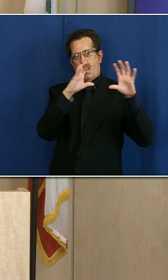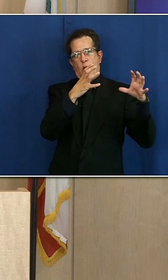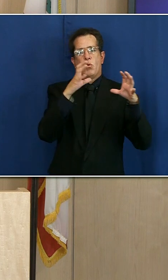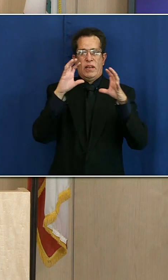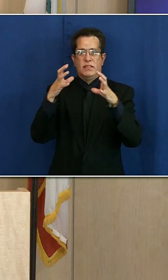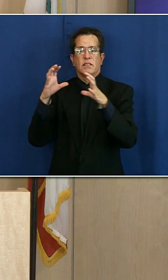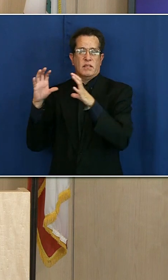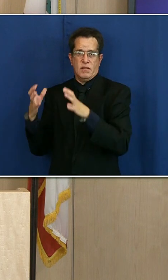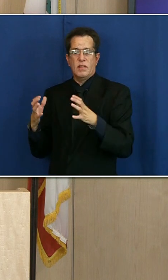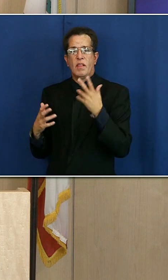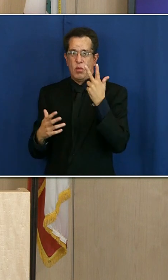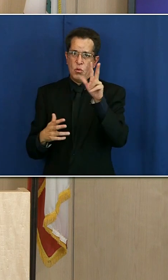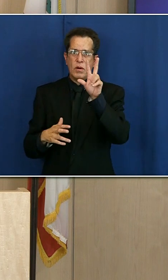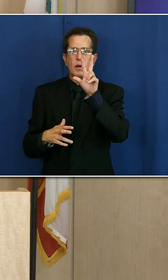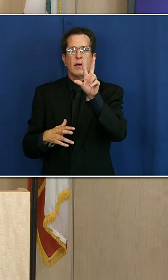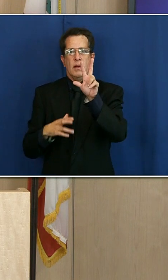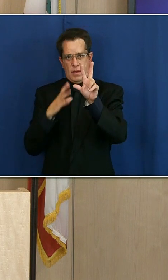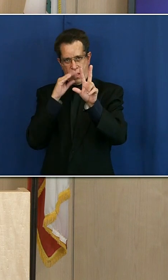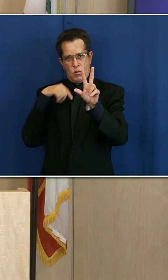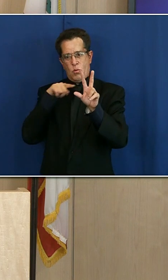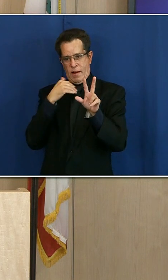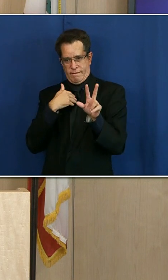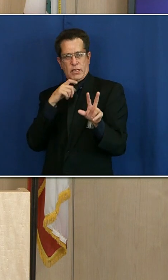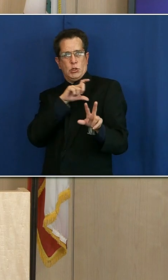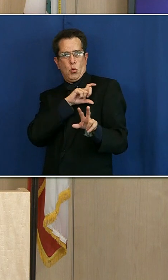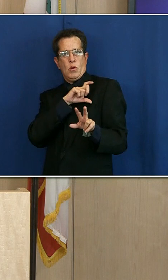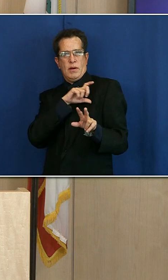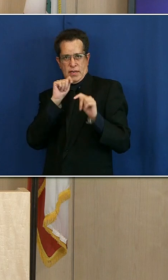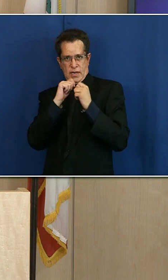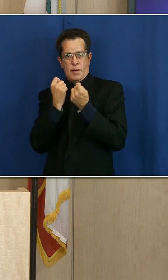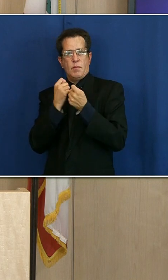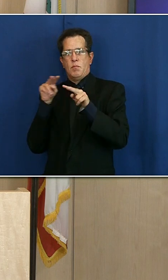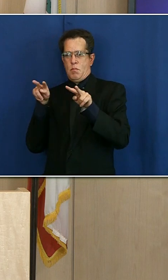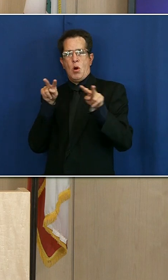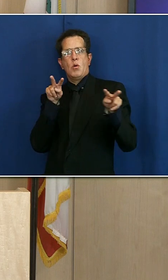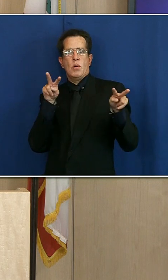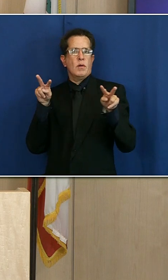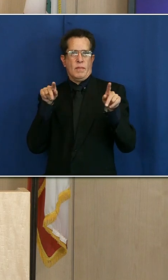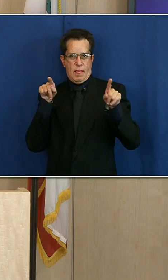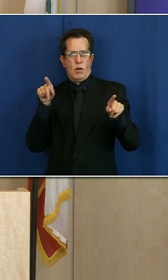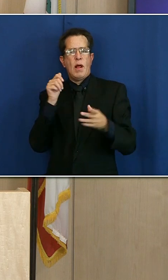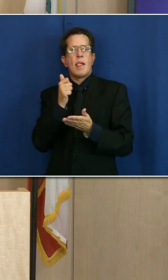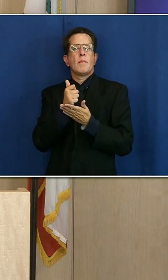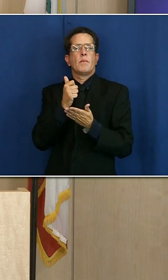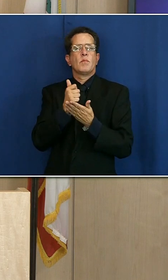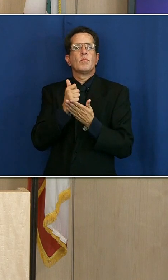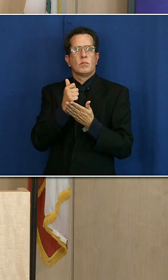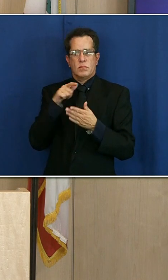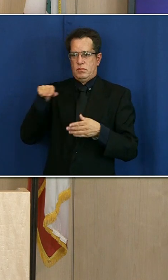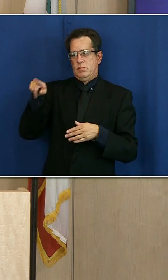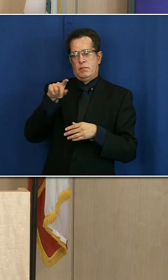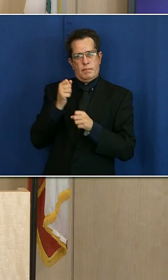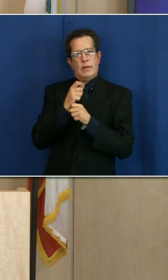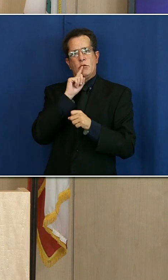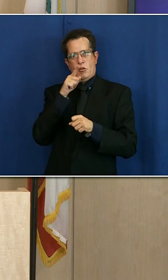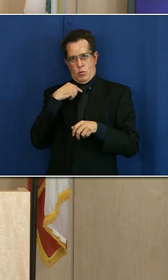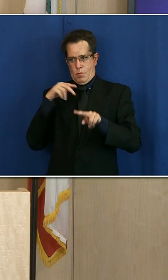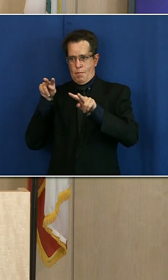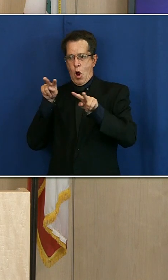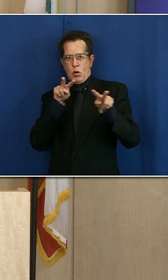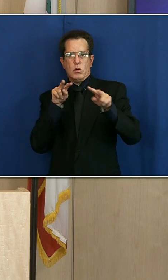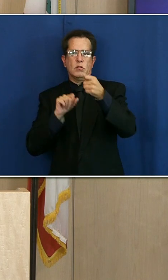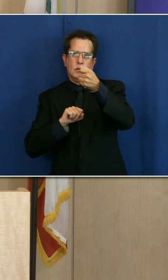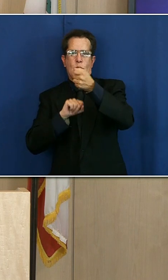have secured security teams to help with our professional staff in order to ensure that we're monitoring